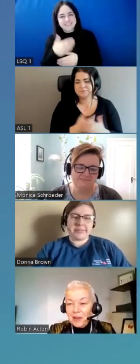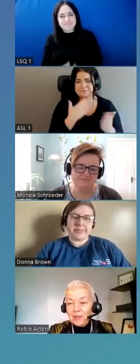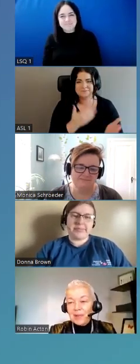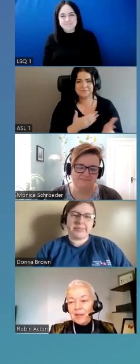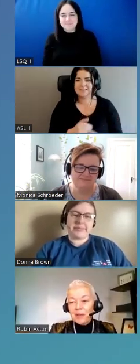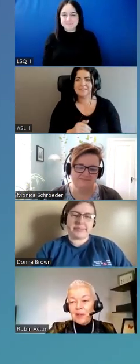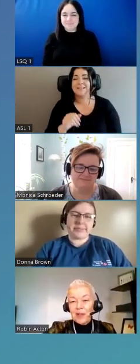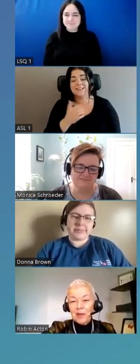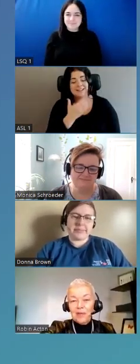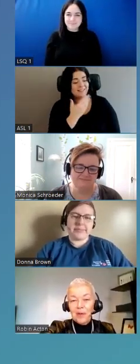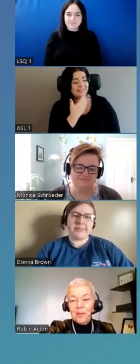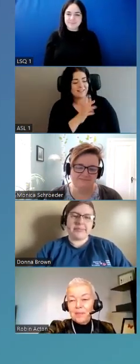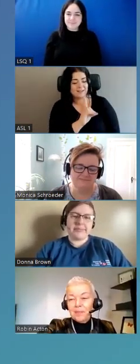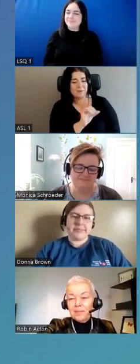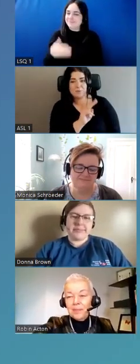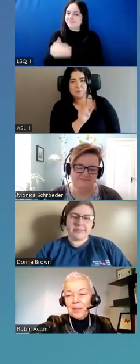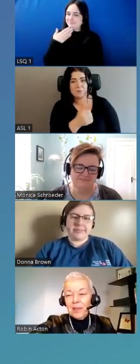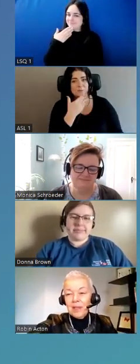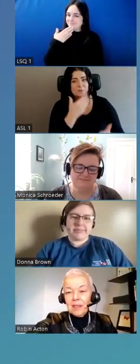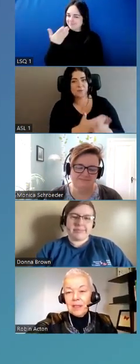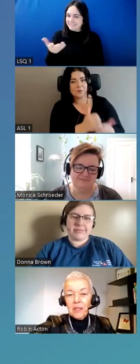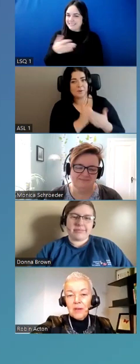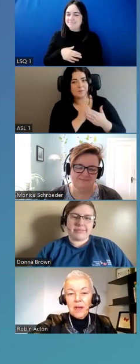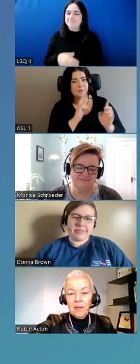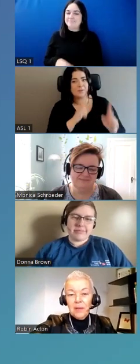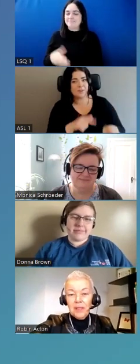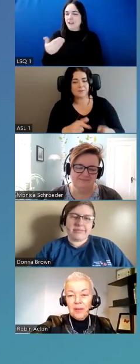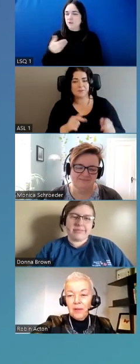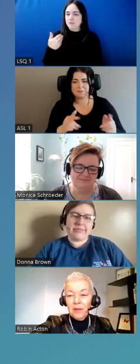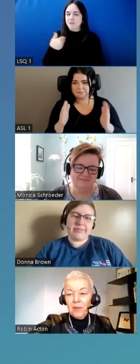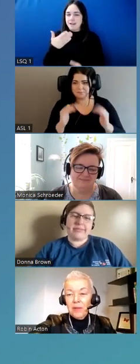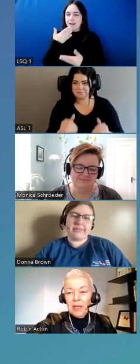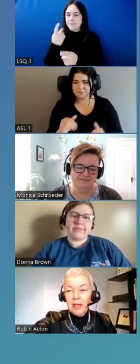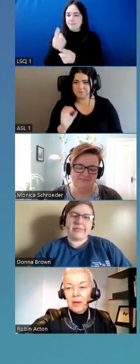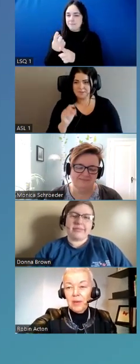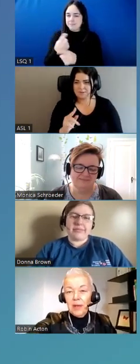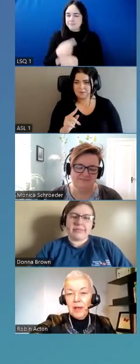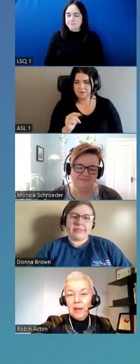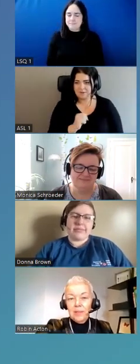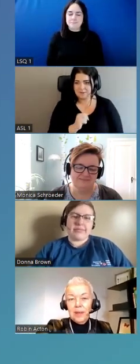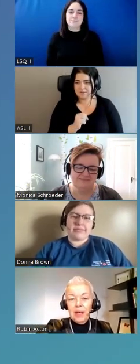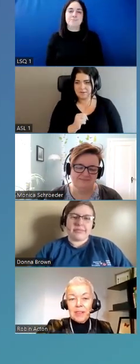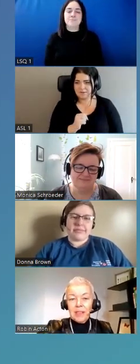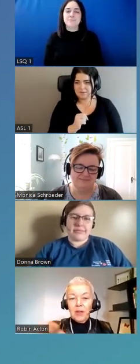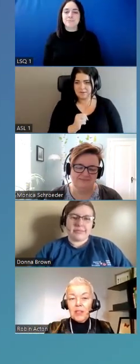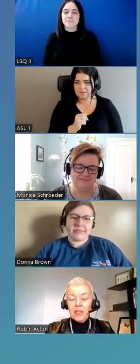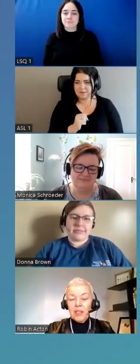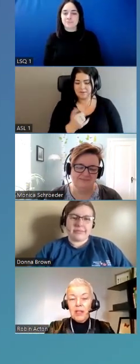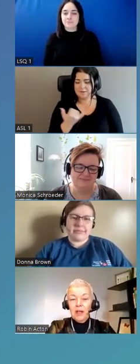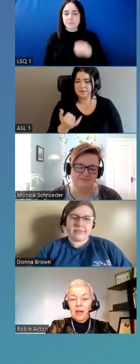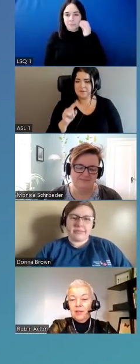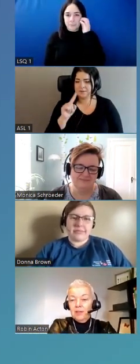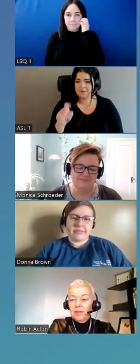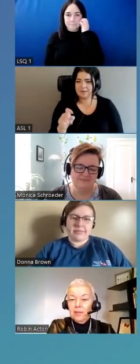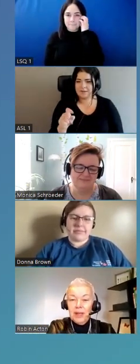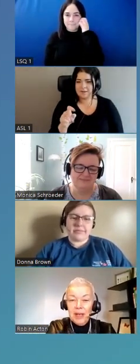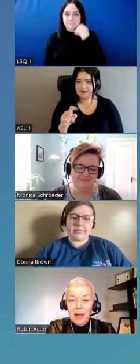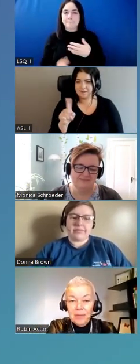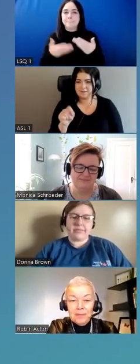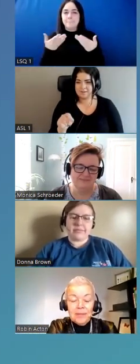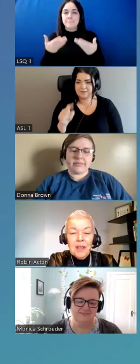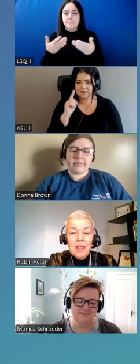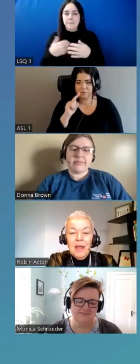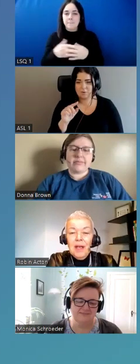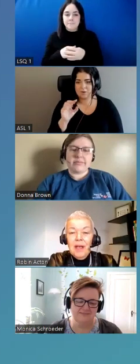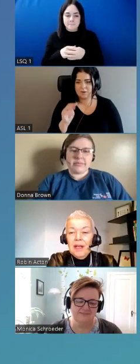Thanks, Donna. That was very helpful. So I'm going to now ask a question of